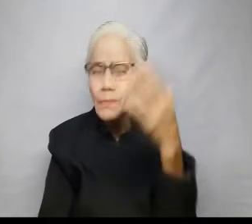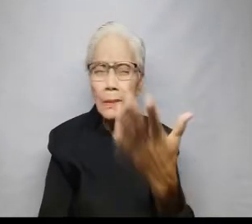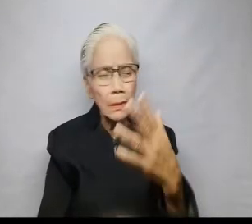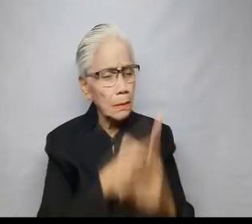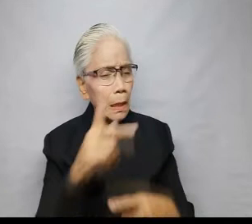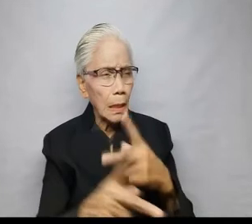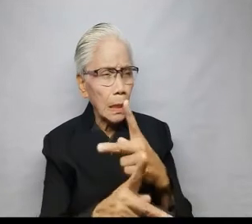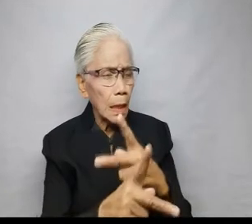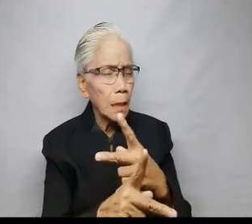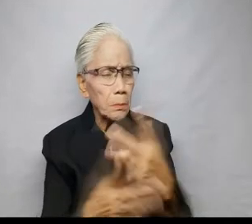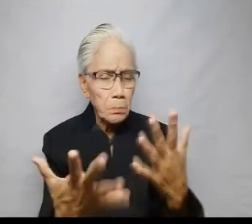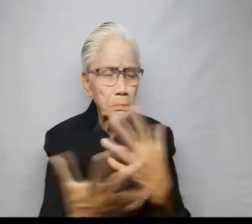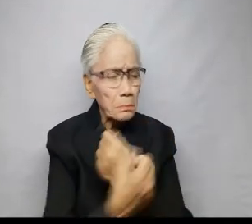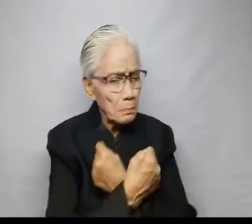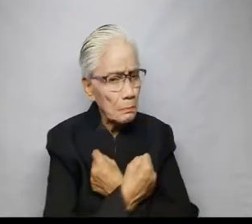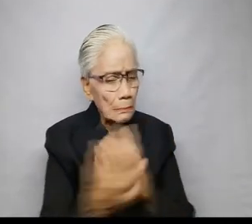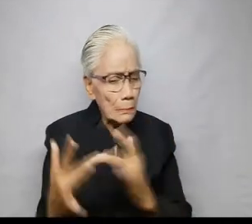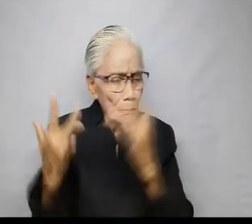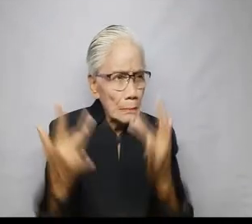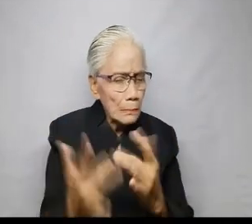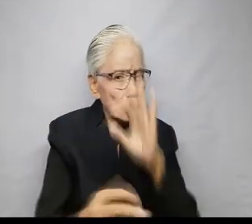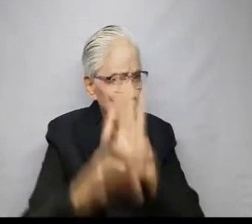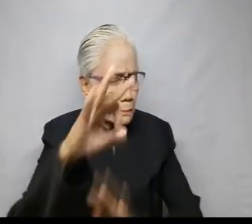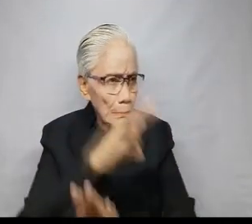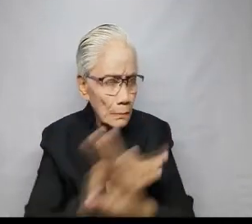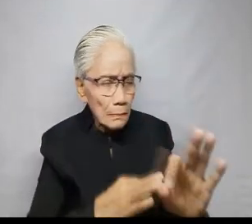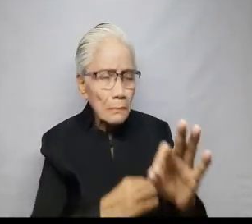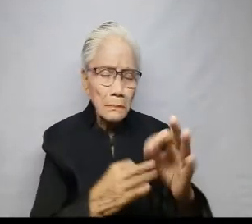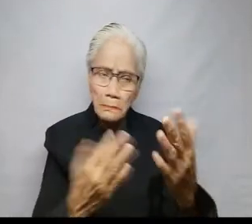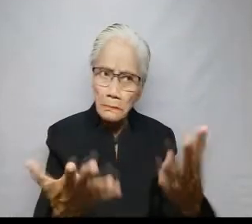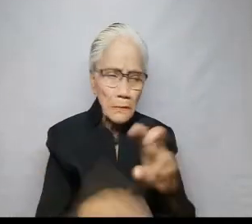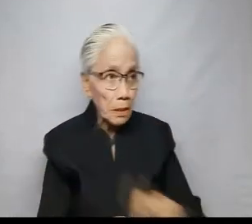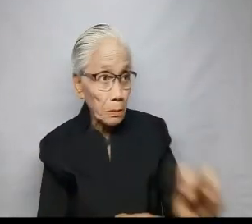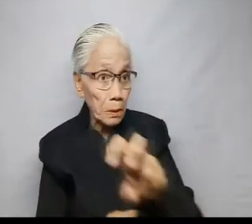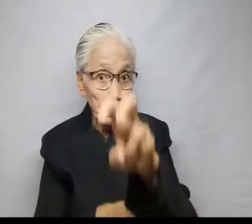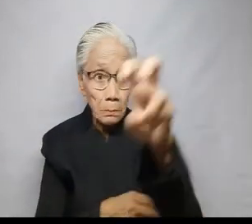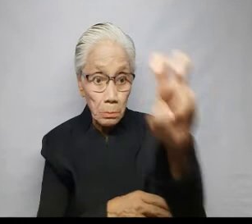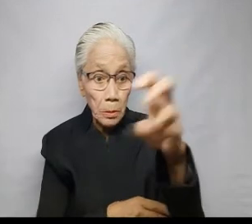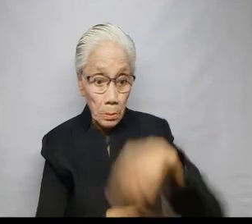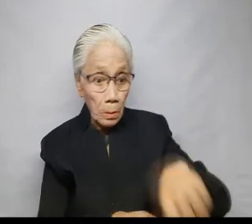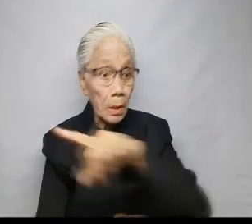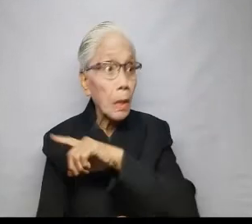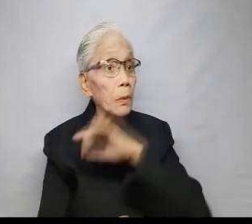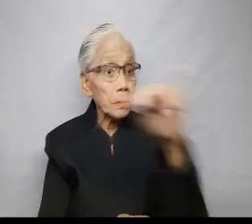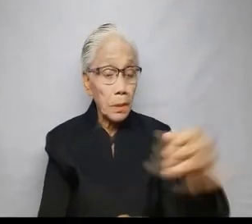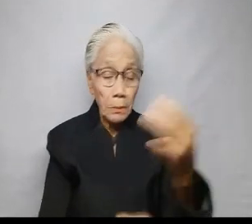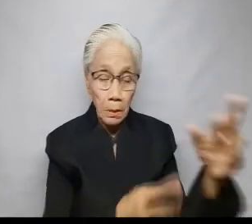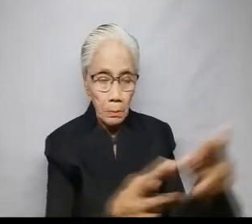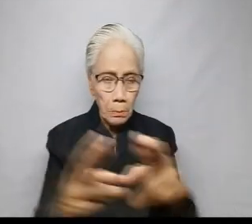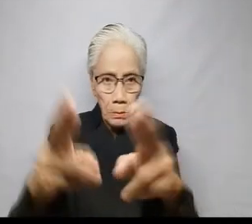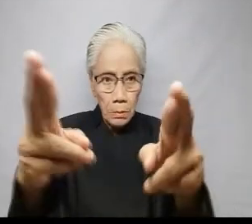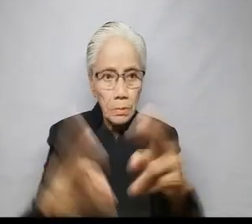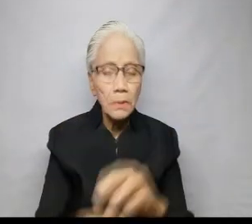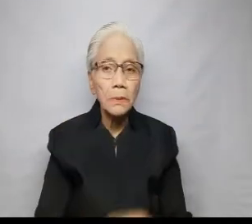Shane Claiborne. "That is the kind of love we wear on our head, heart, hands and feet, as we journey through our respective